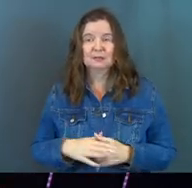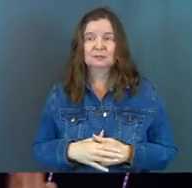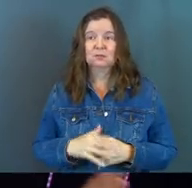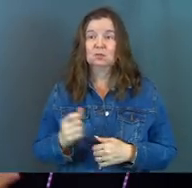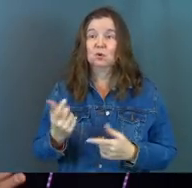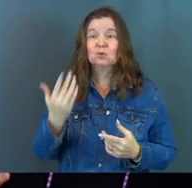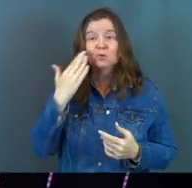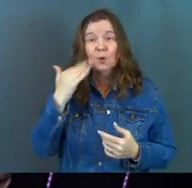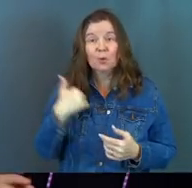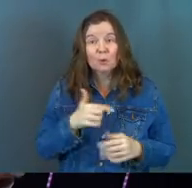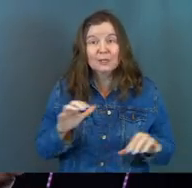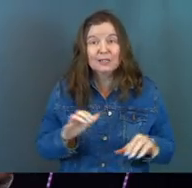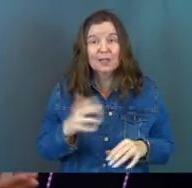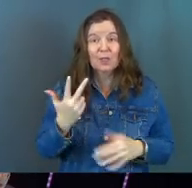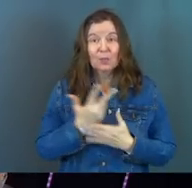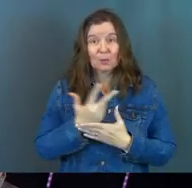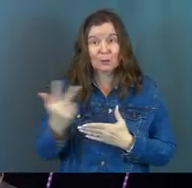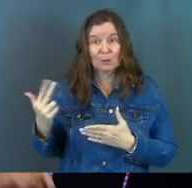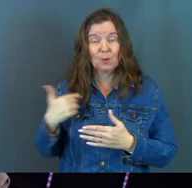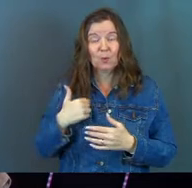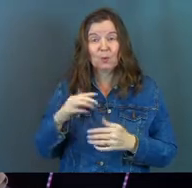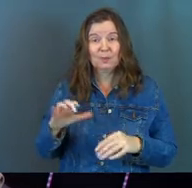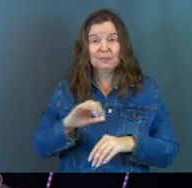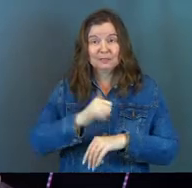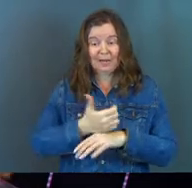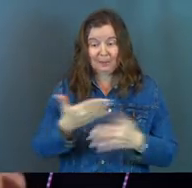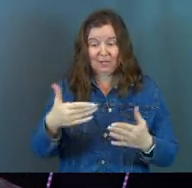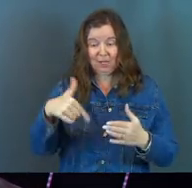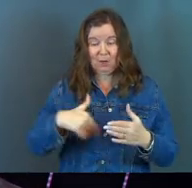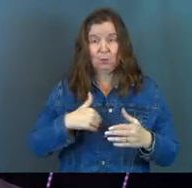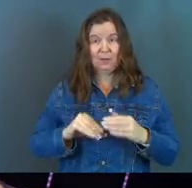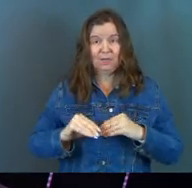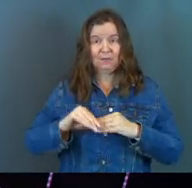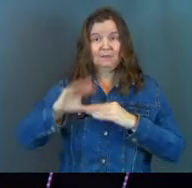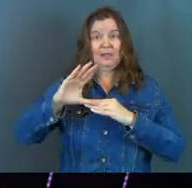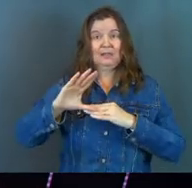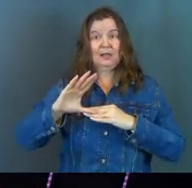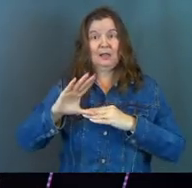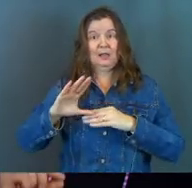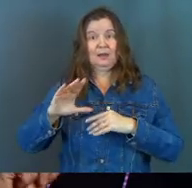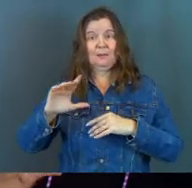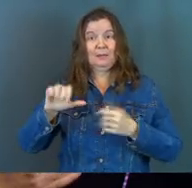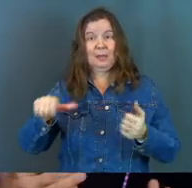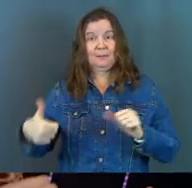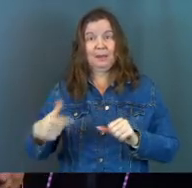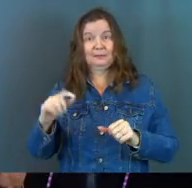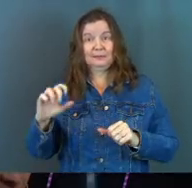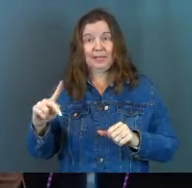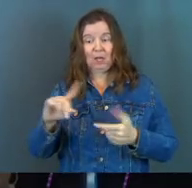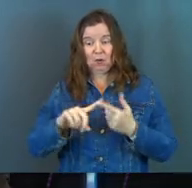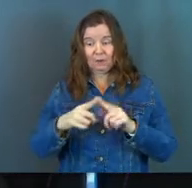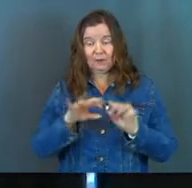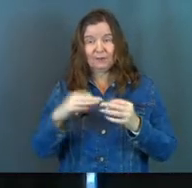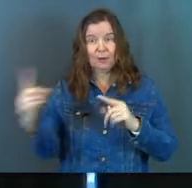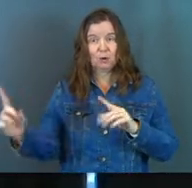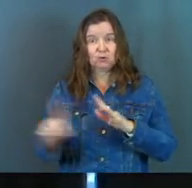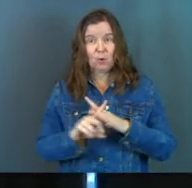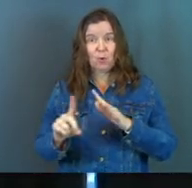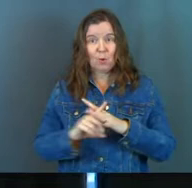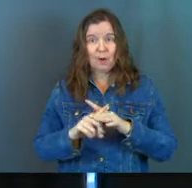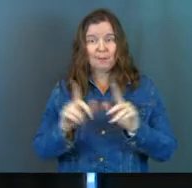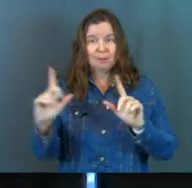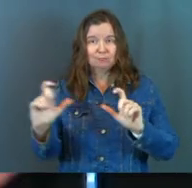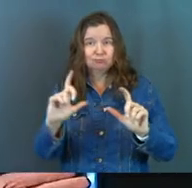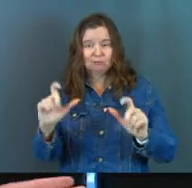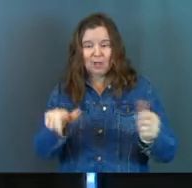Sunday. And so do you know what we did 3 weeks ago? We did this right here. We filled up the baptismal tank, and her friends and family all showed up and